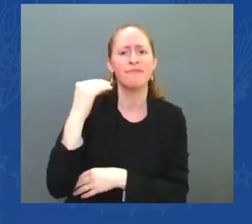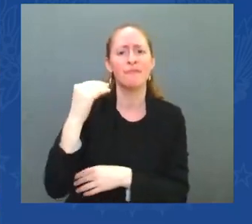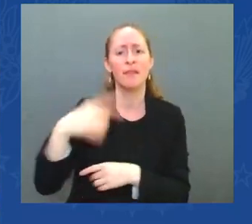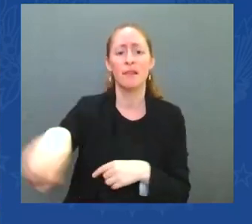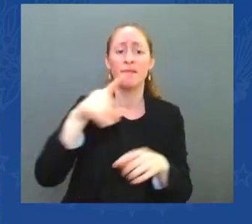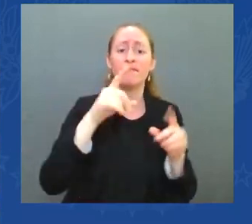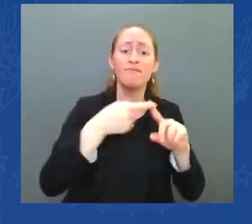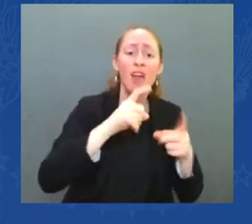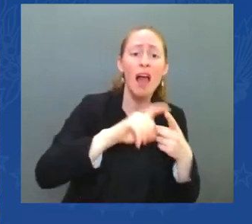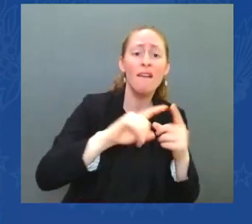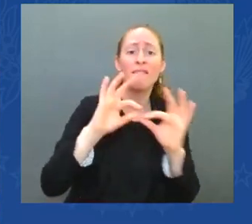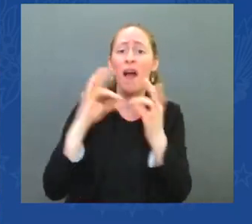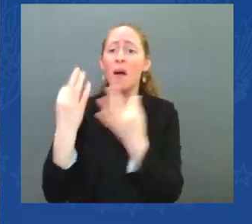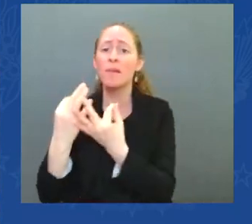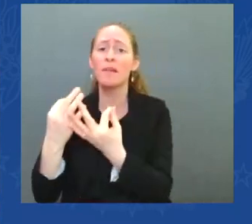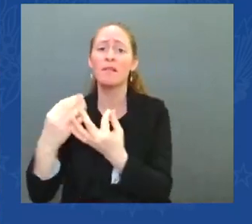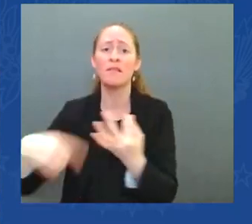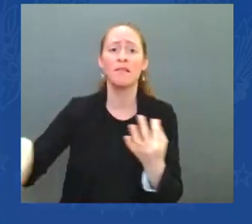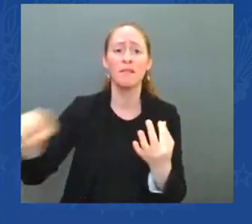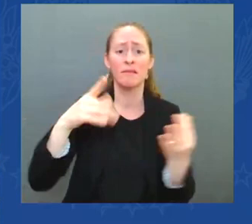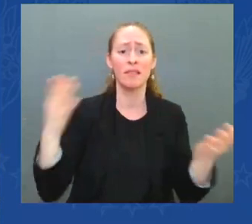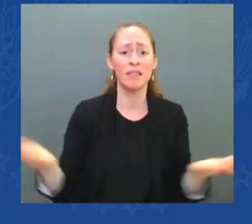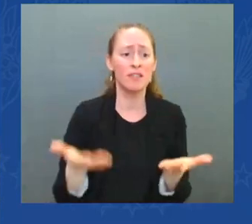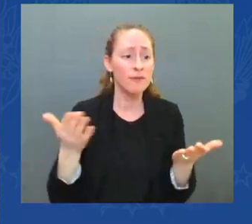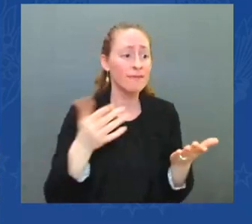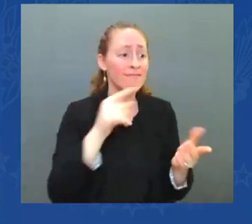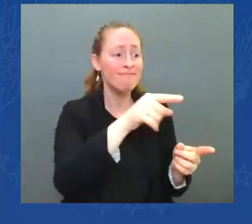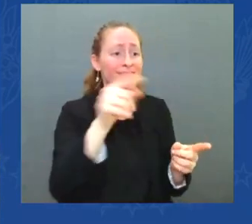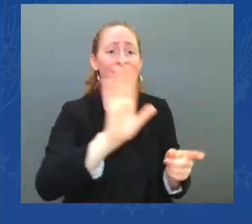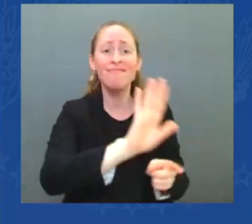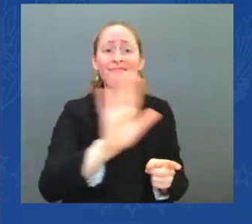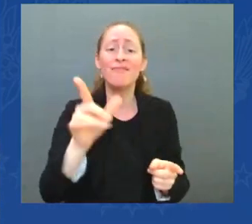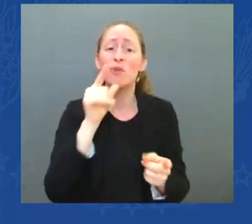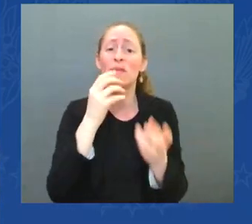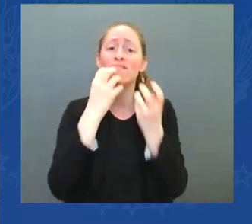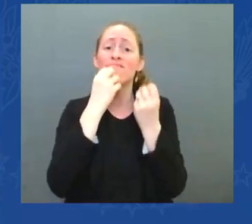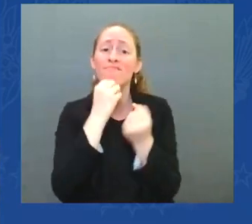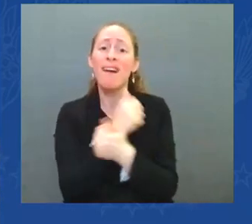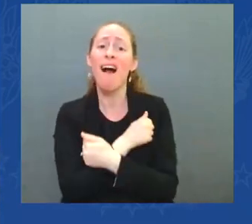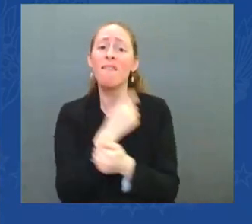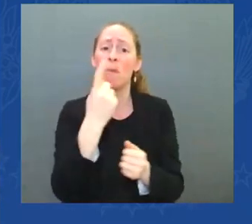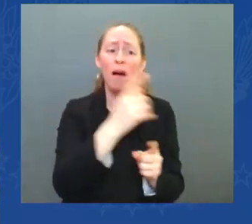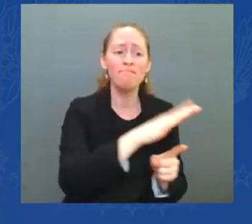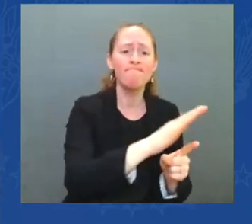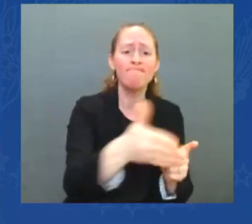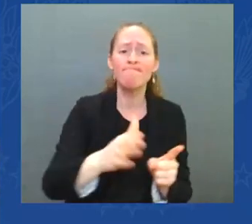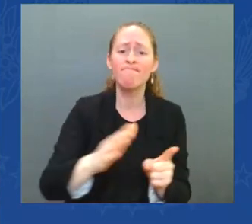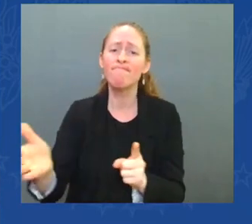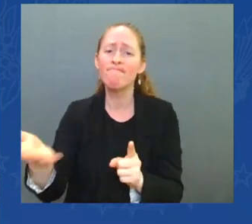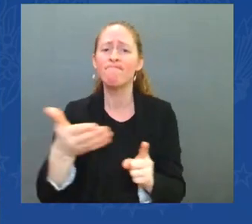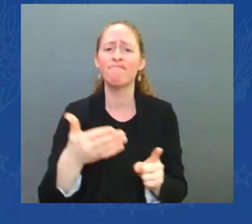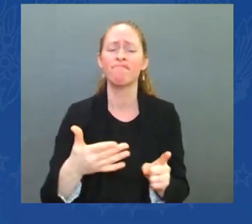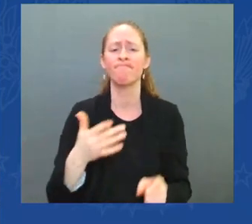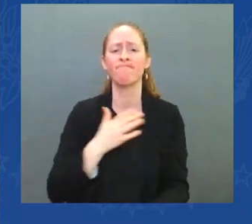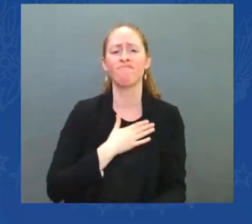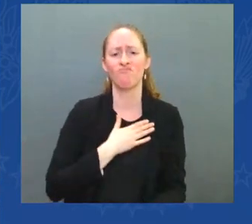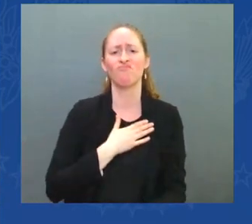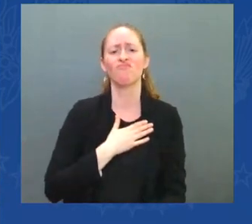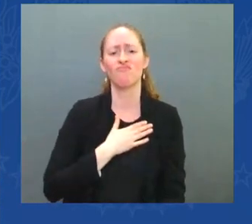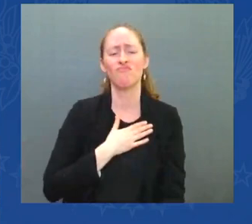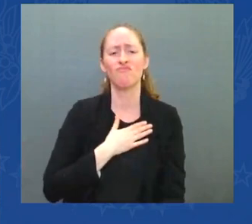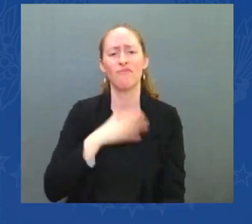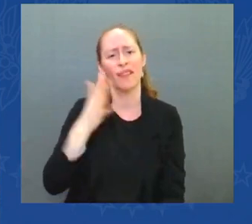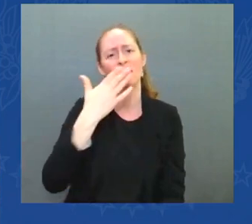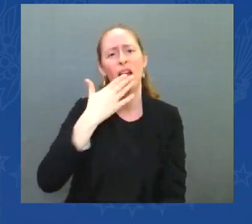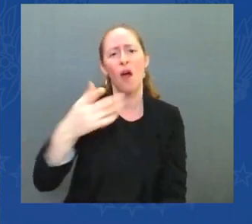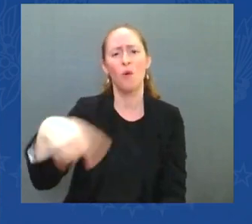you for your incredible determination in the face of so much pain. And it is a